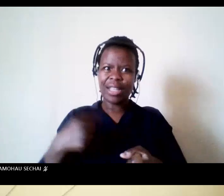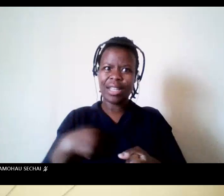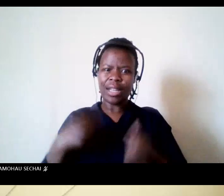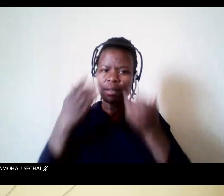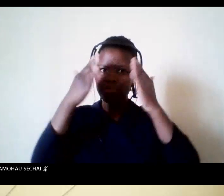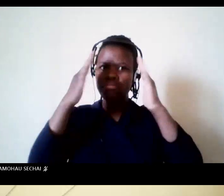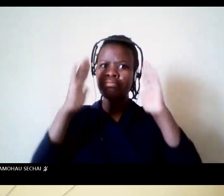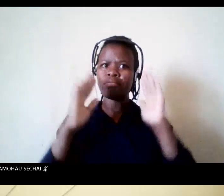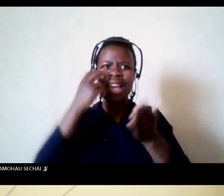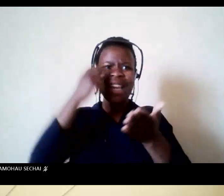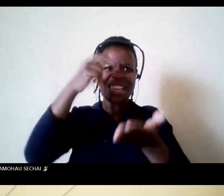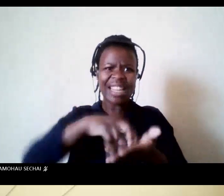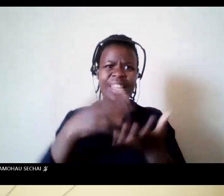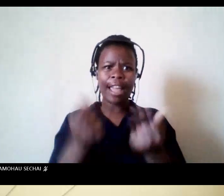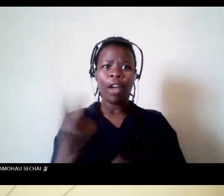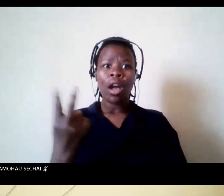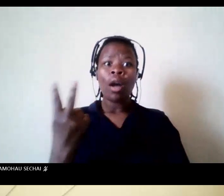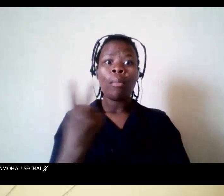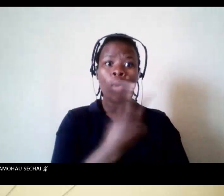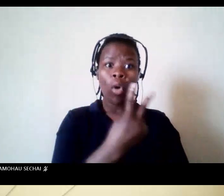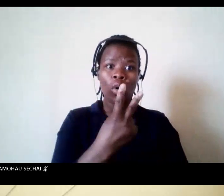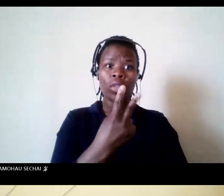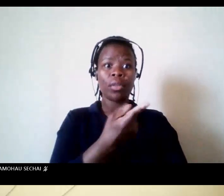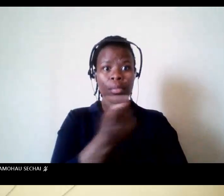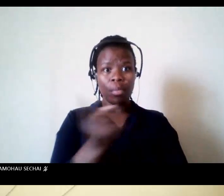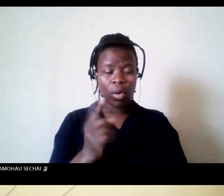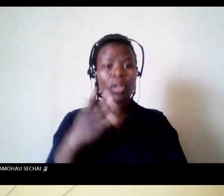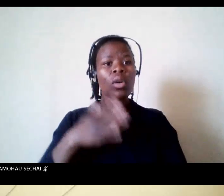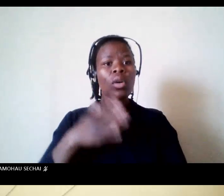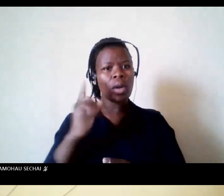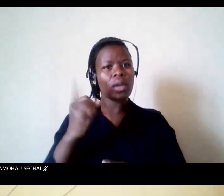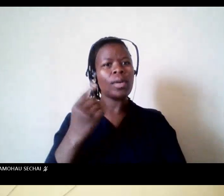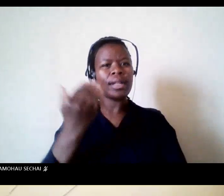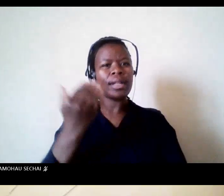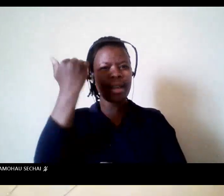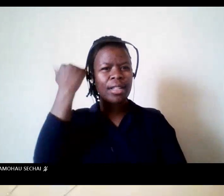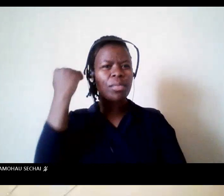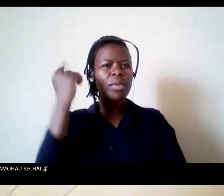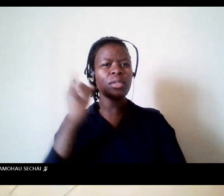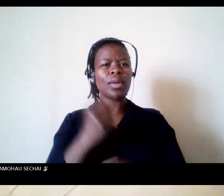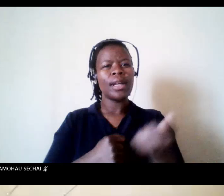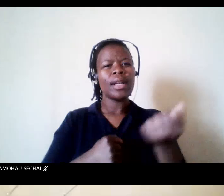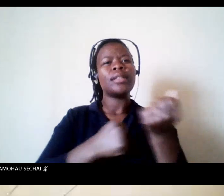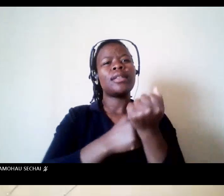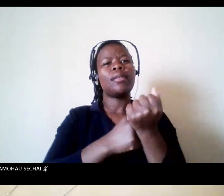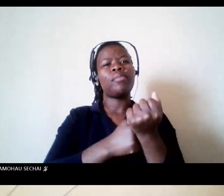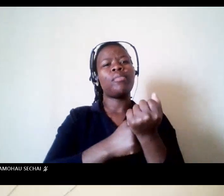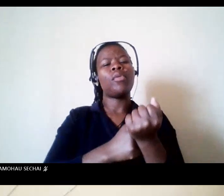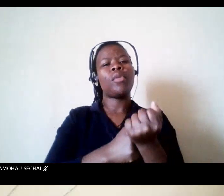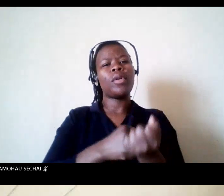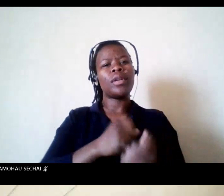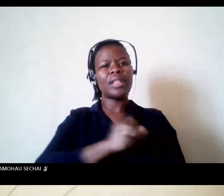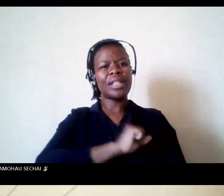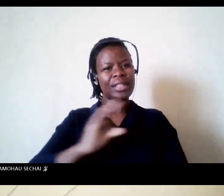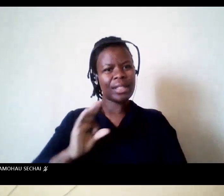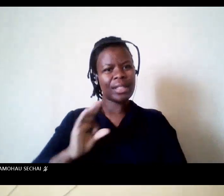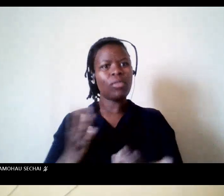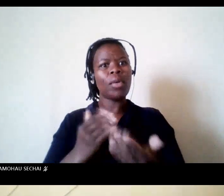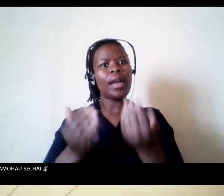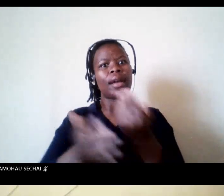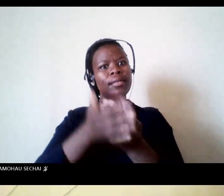need to have both of them in the same center. So I wanted to experience the support of support staff at special care centers in